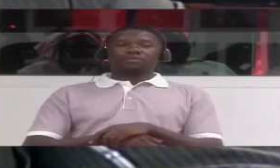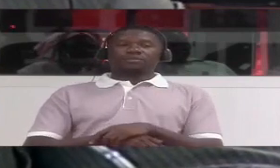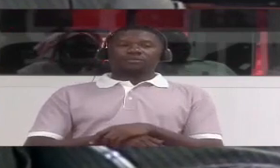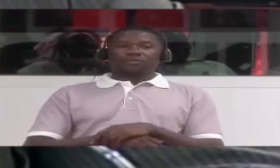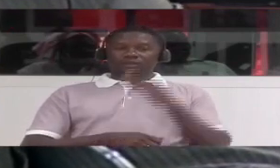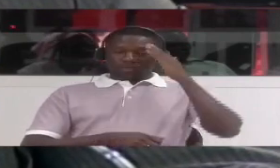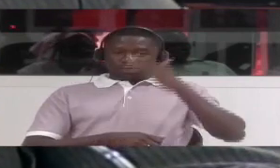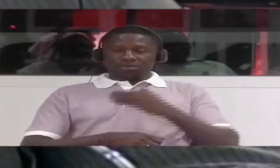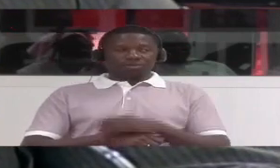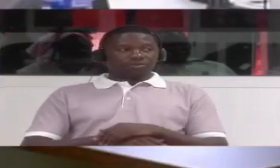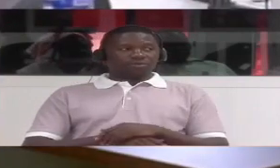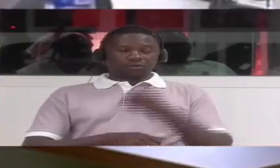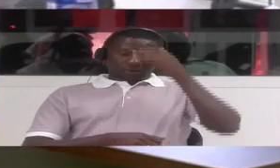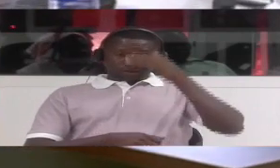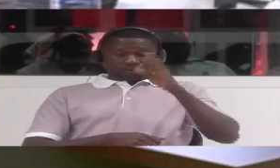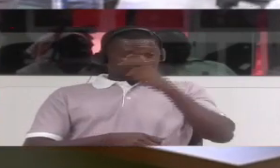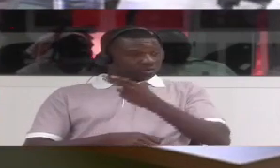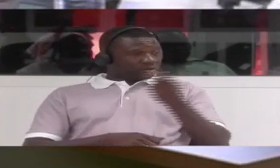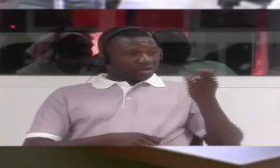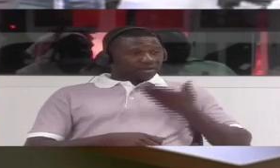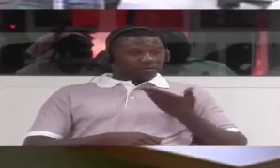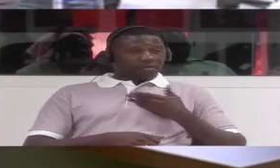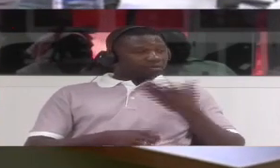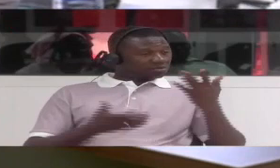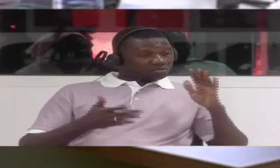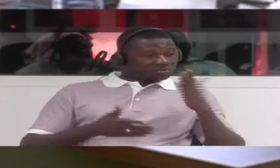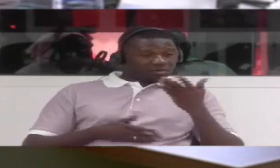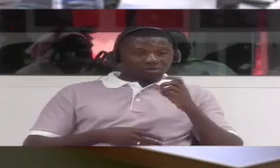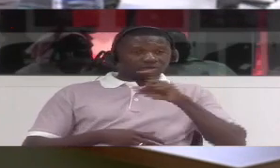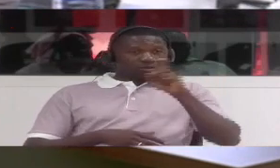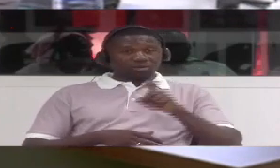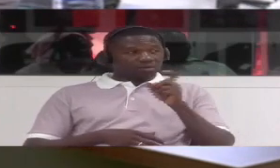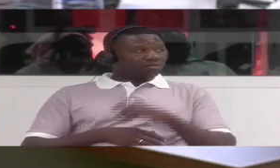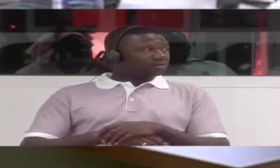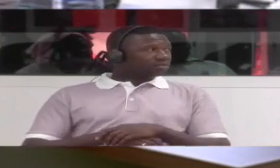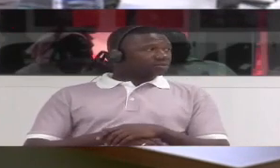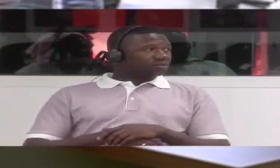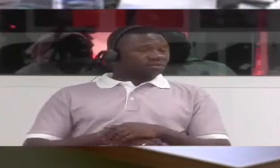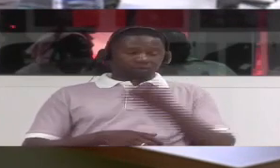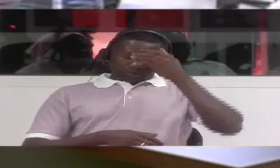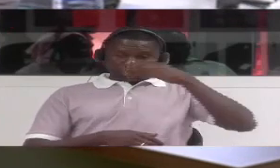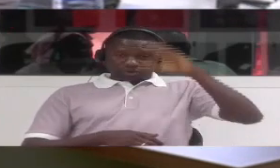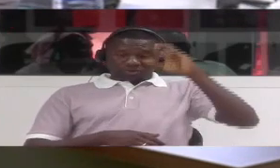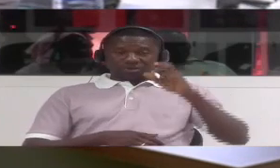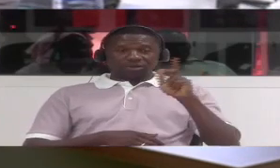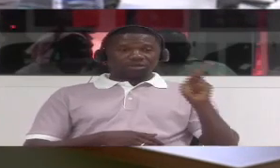Thank you. Commissioner Nassim, you have any questions? Anyone? Commissioner Carr, you have the floor, please.